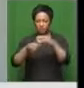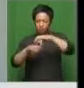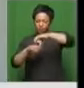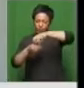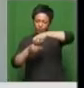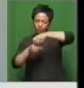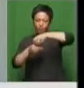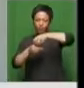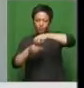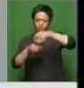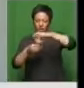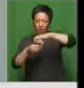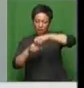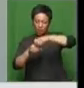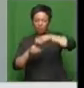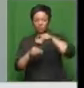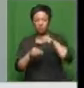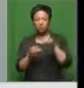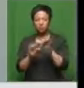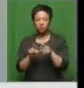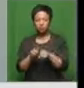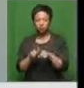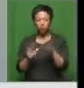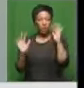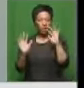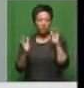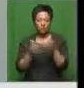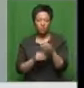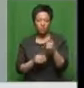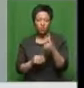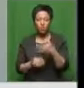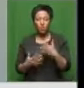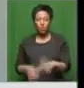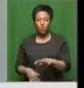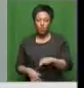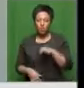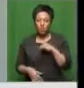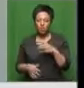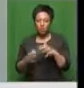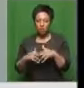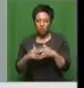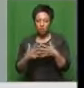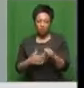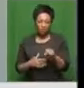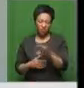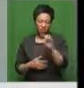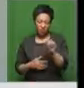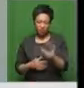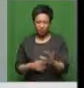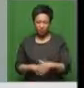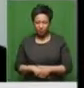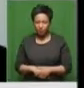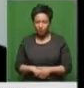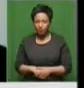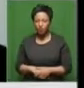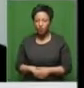and compostable cap actually in the world, which we're very proud to have produced right here in South Africa. Wow. And